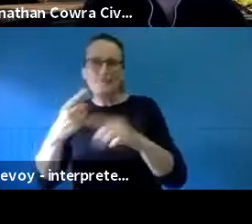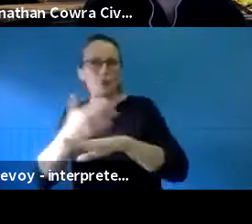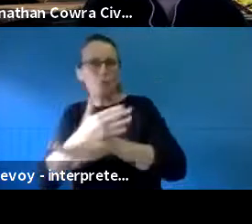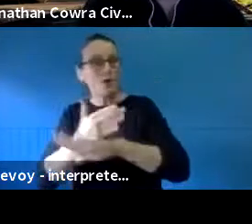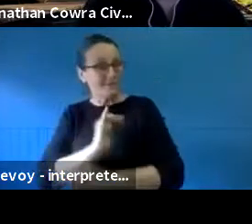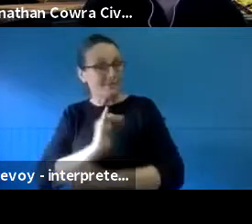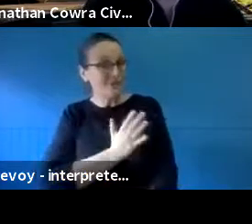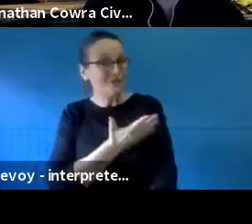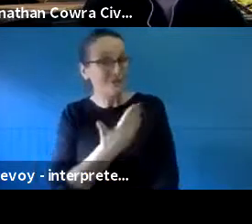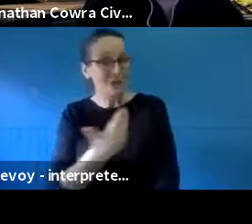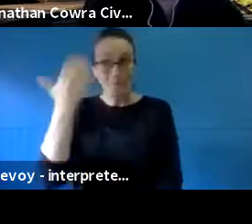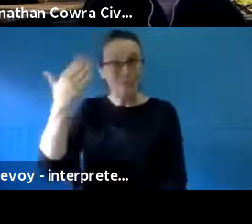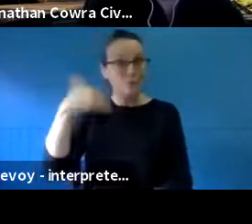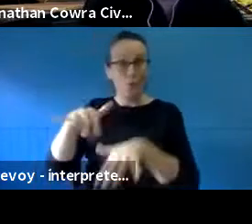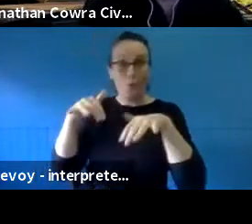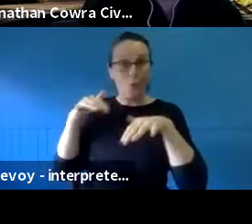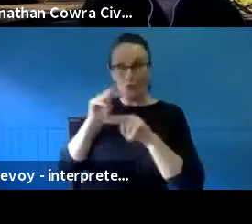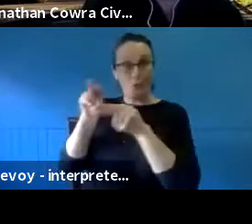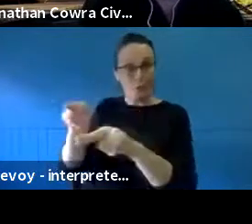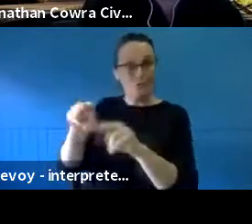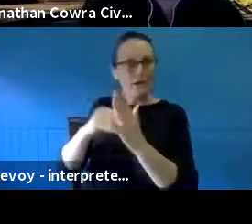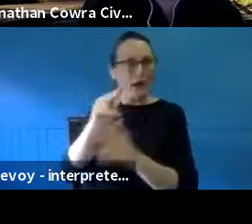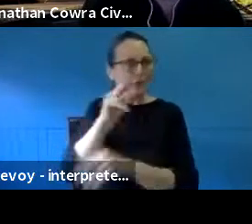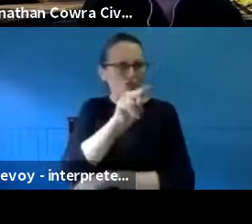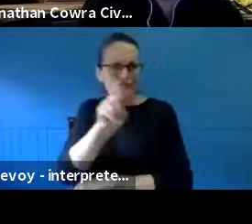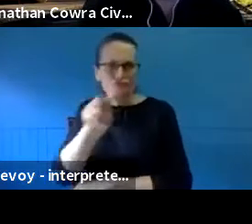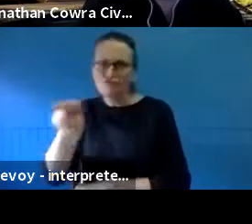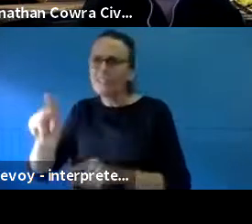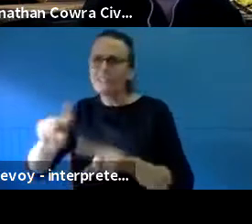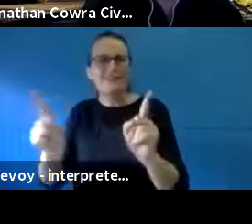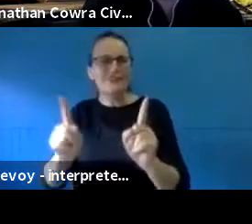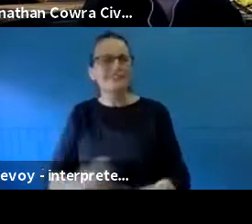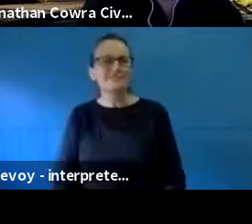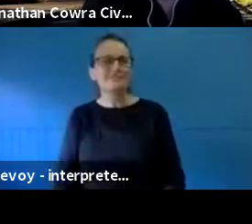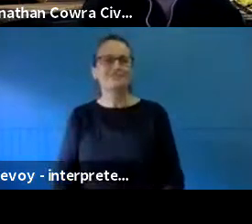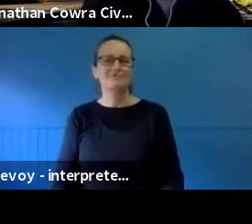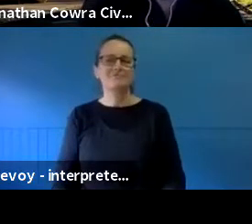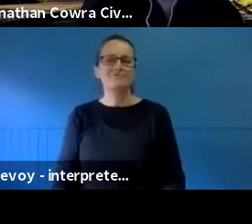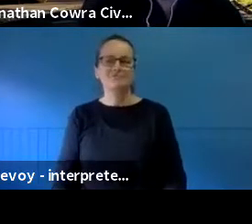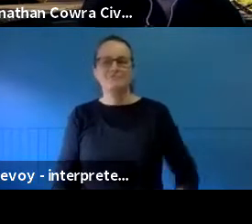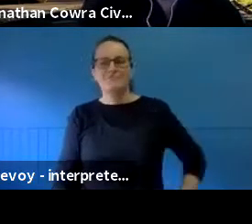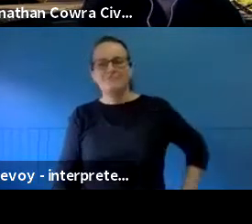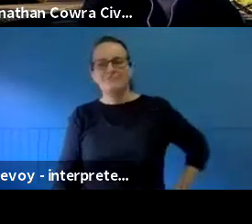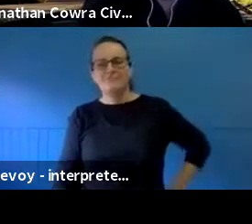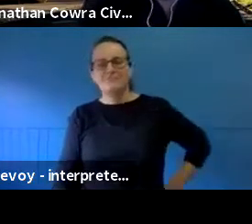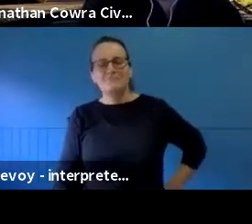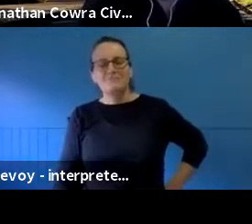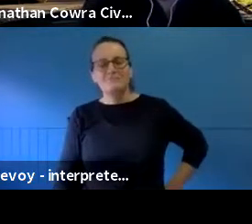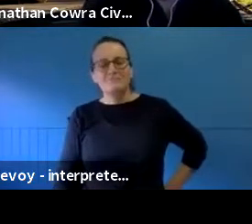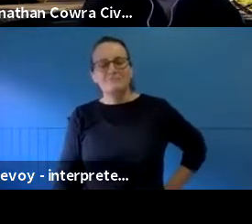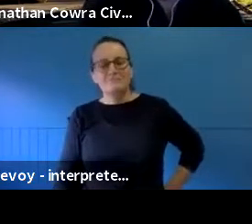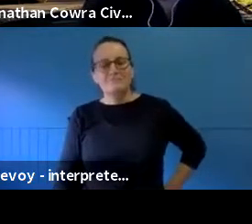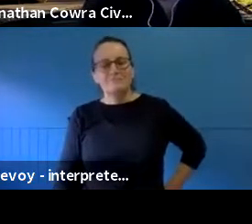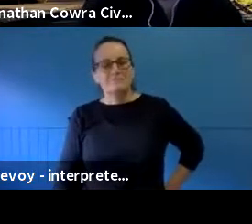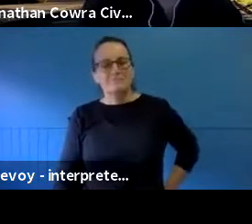interesting feedback, I guess, in terms of that. People, accessing things that they weren't accustomed to. The second strand is, of course, creating